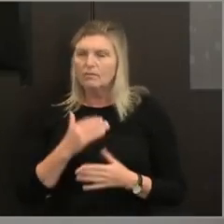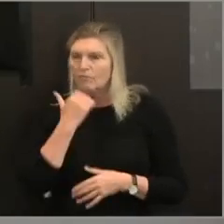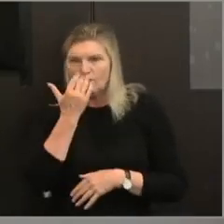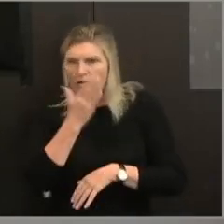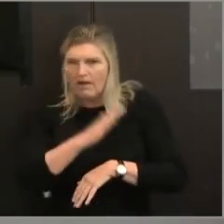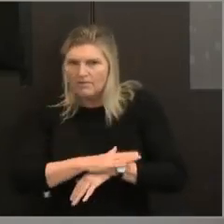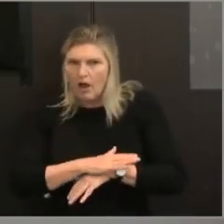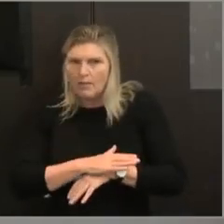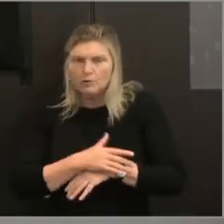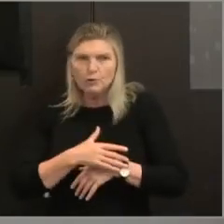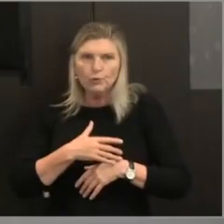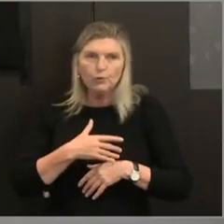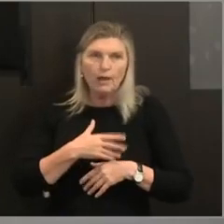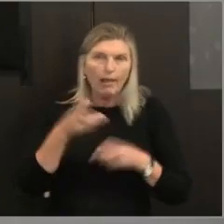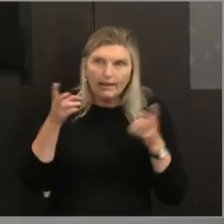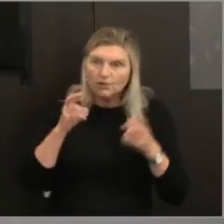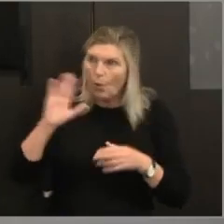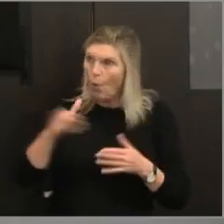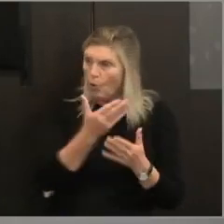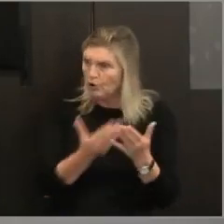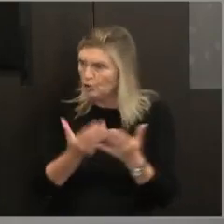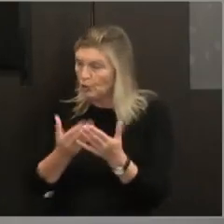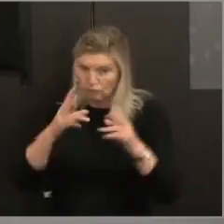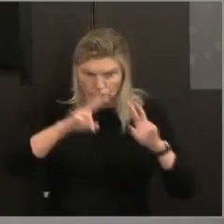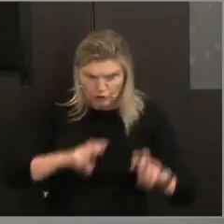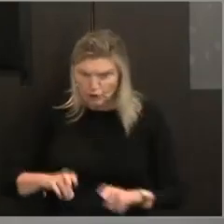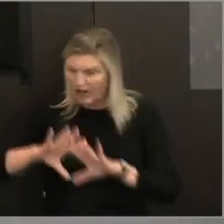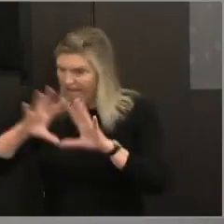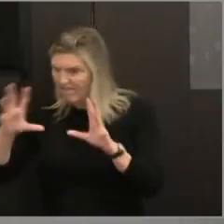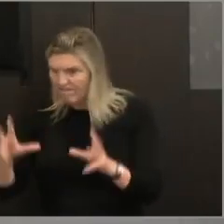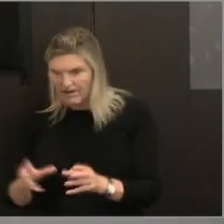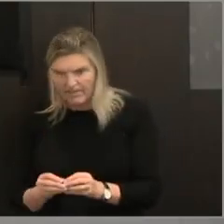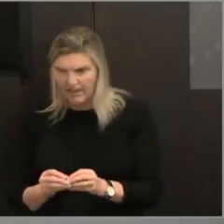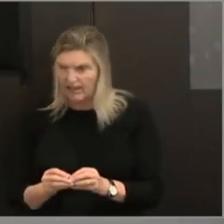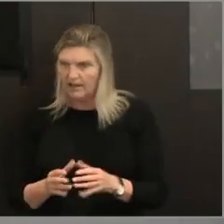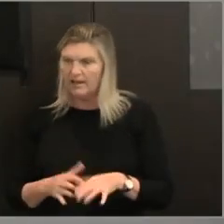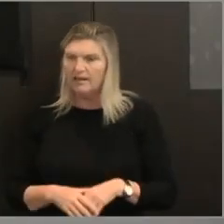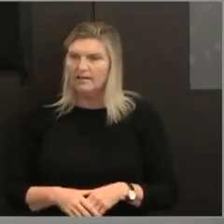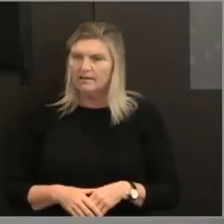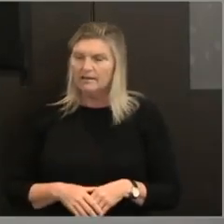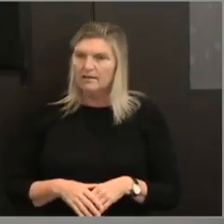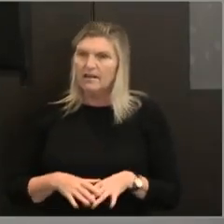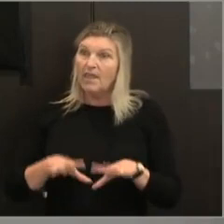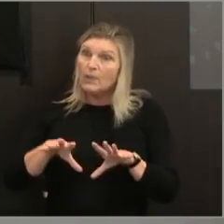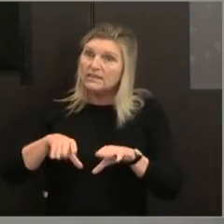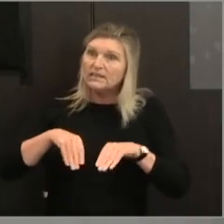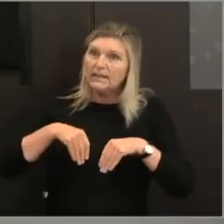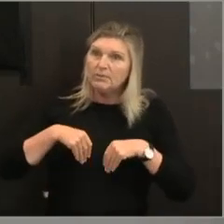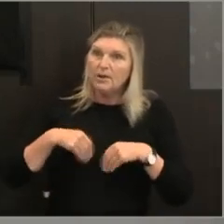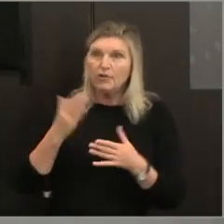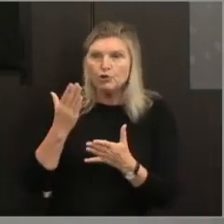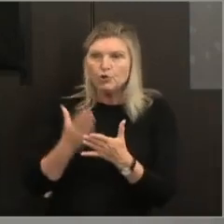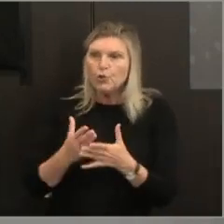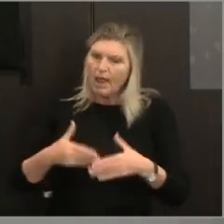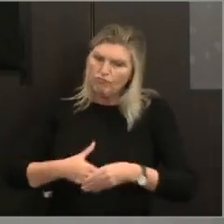cultural genocide adopted by the Truth and Reconciliation Commission. However, some